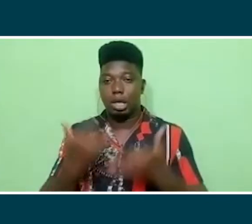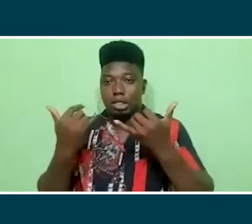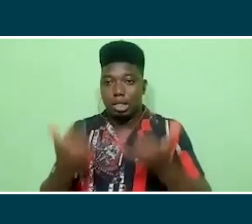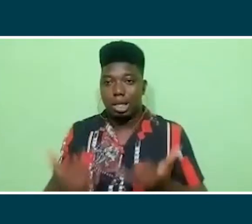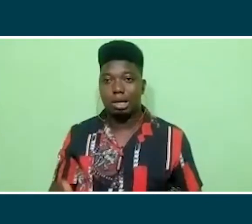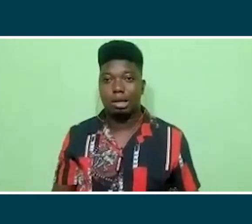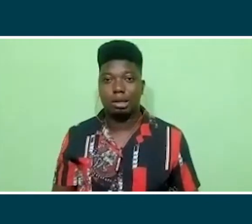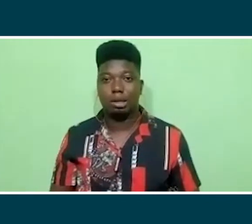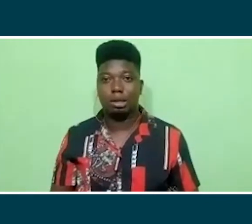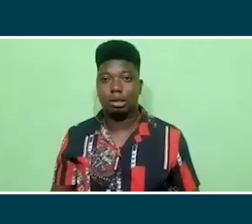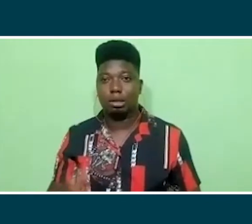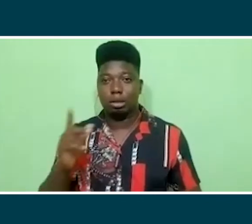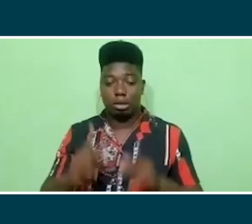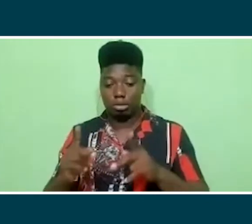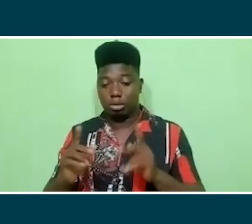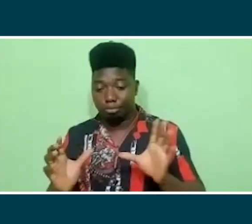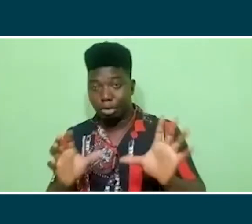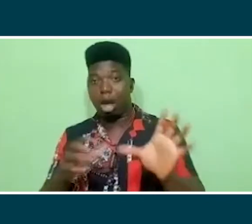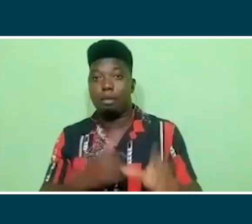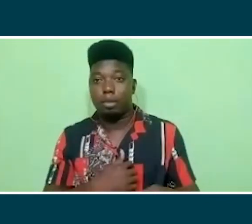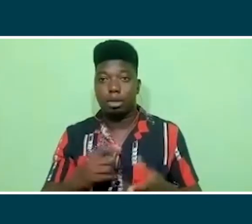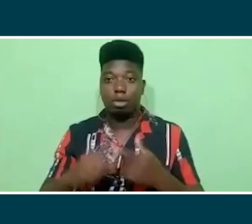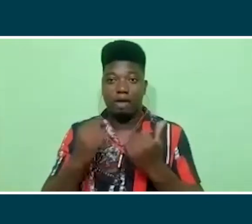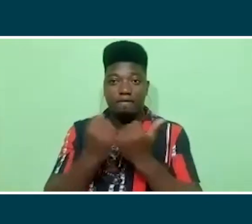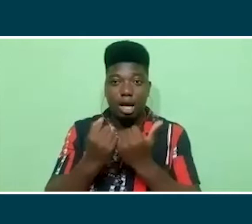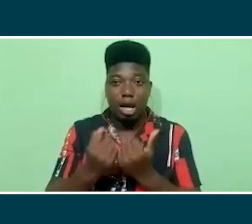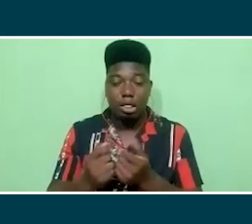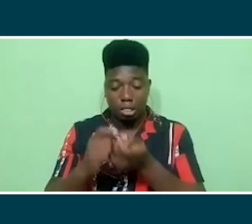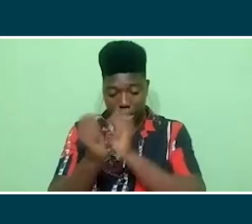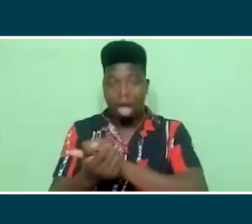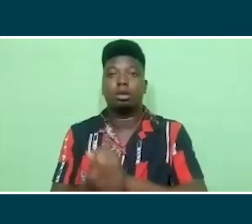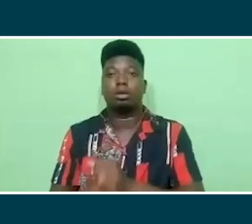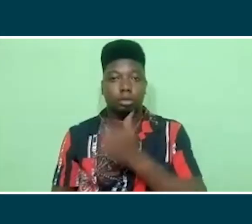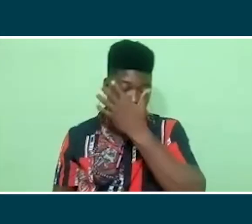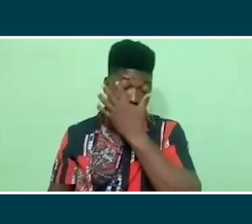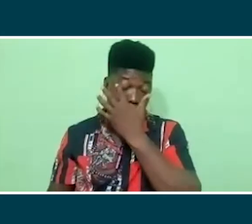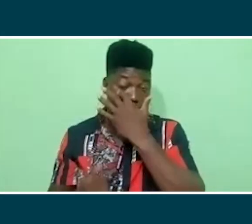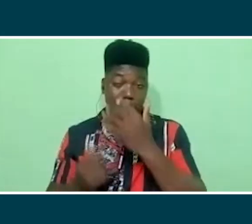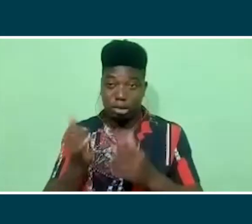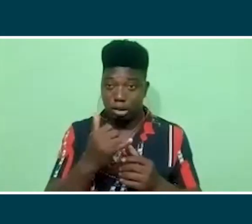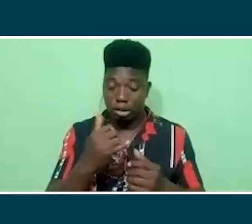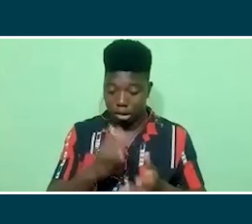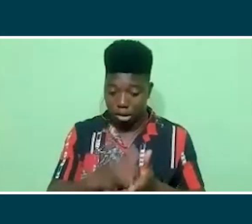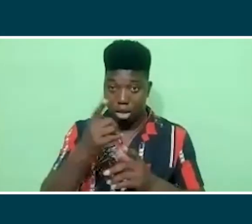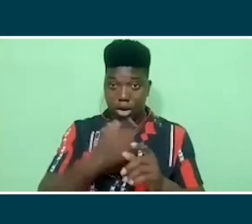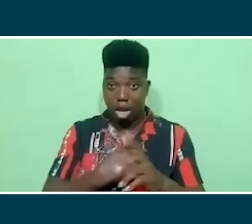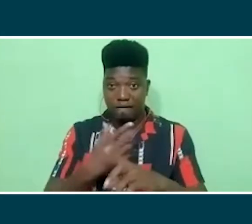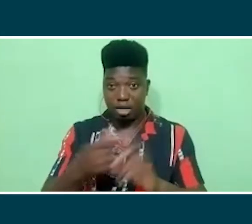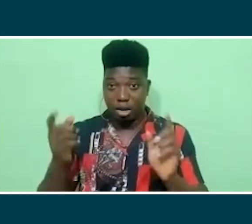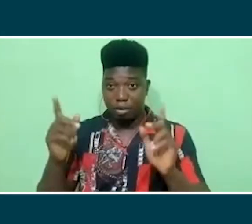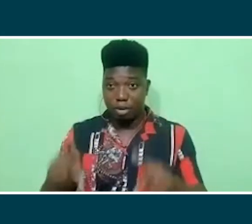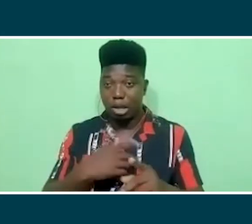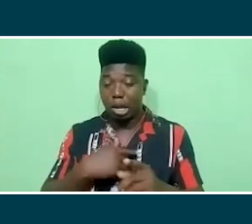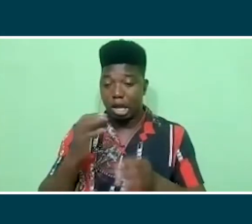are pushing me to fight, turned against me. And they were like, you've injured a person, and if he dies, you are going to go